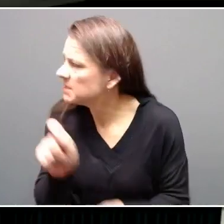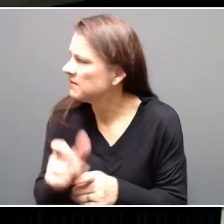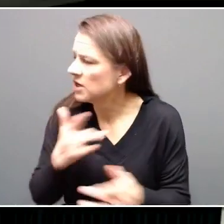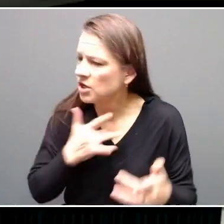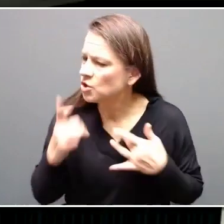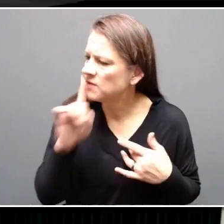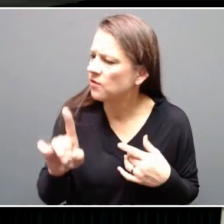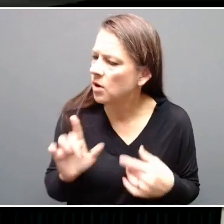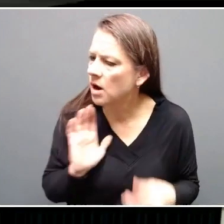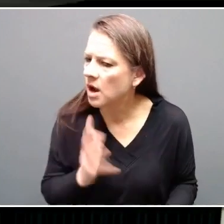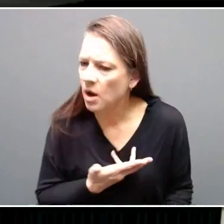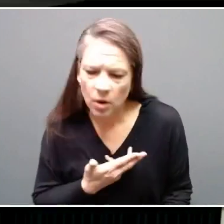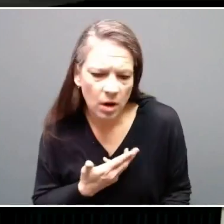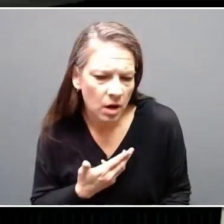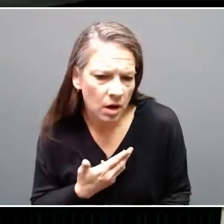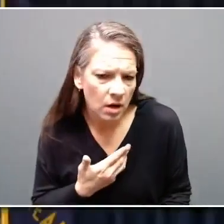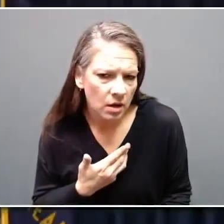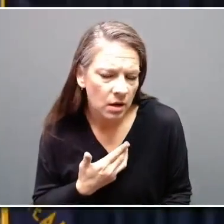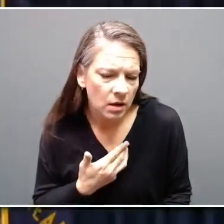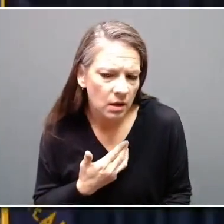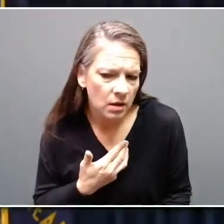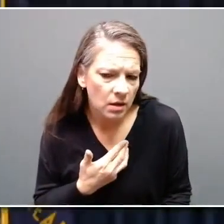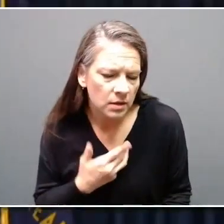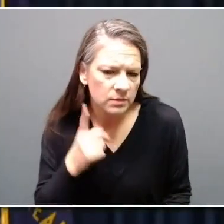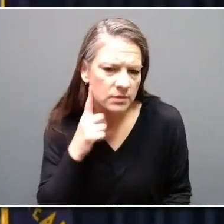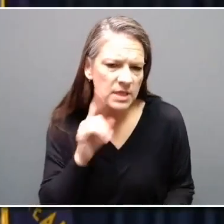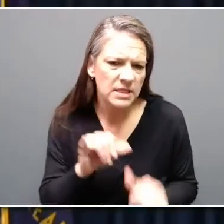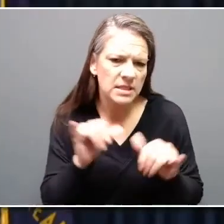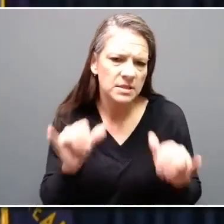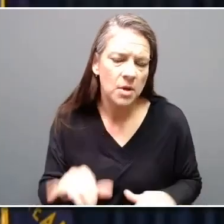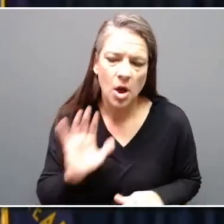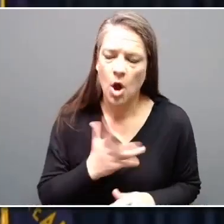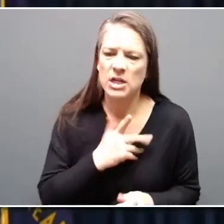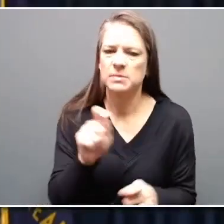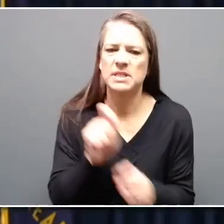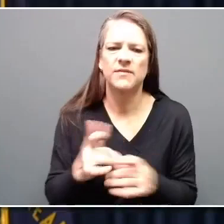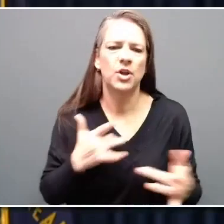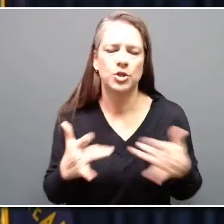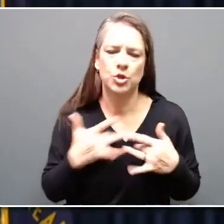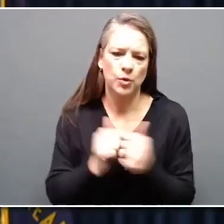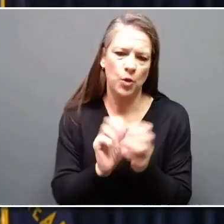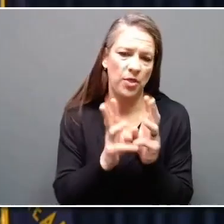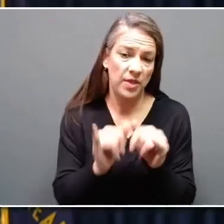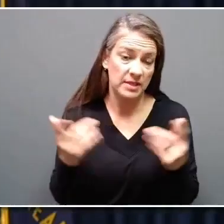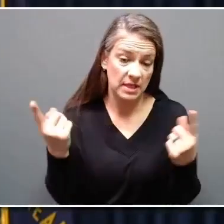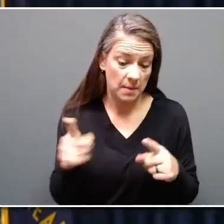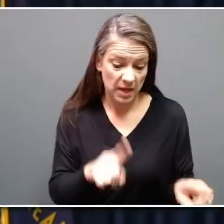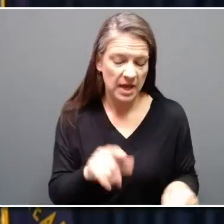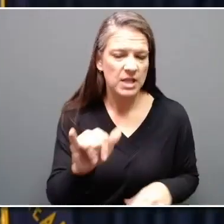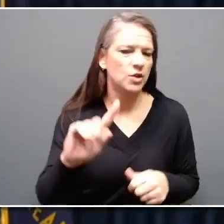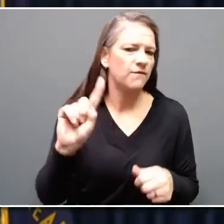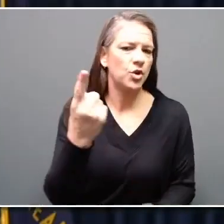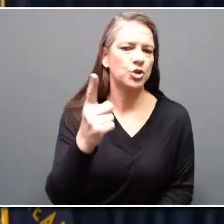and transportation systems ready to take that on? Now, our specific concerns with the weather that's coming in is first rush hour